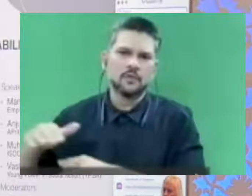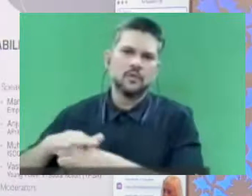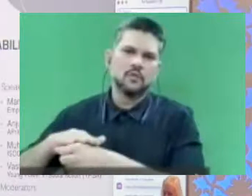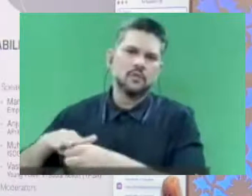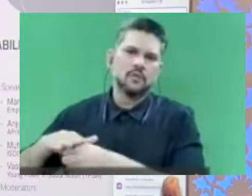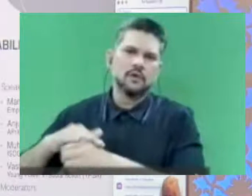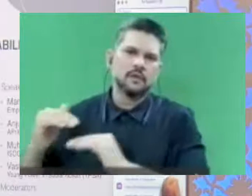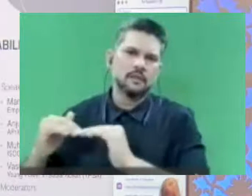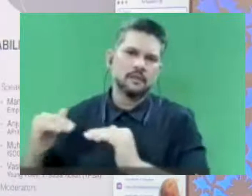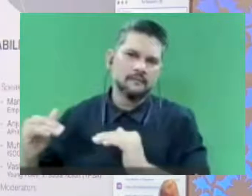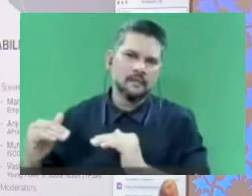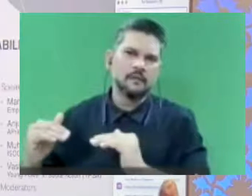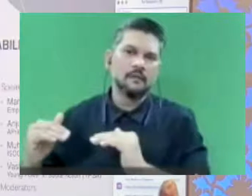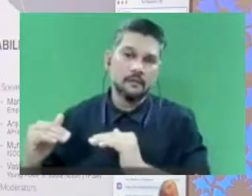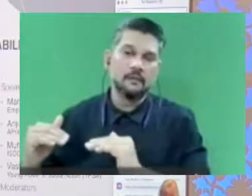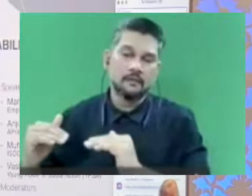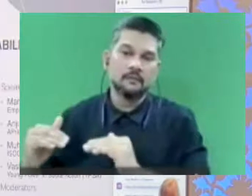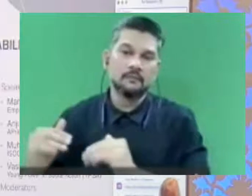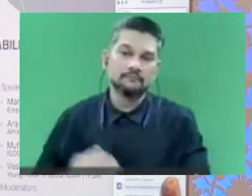So,